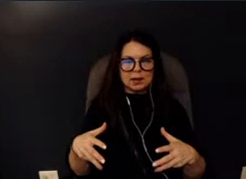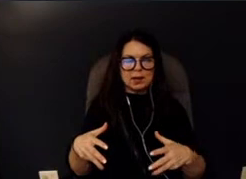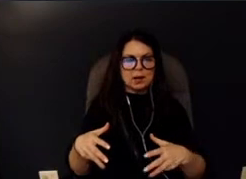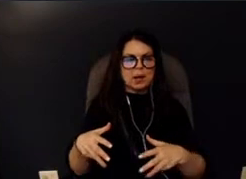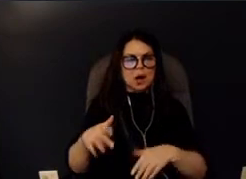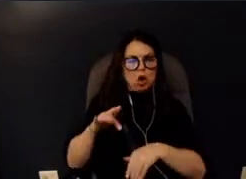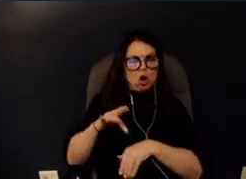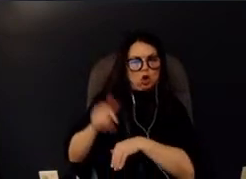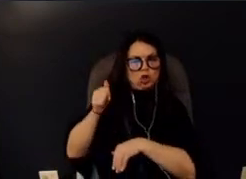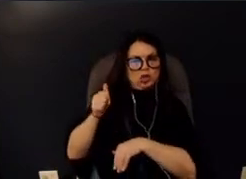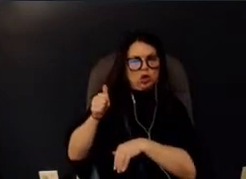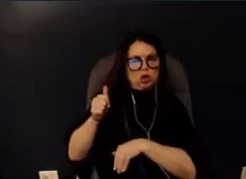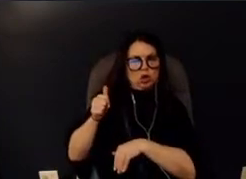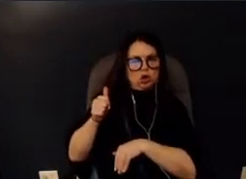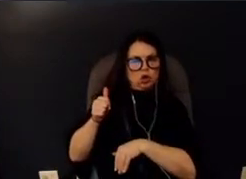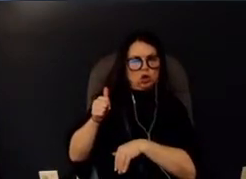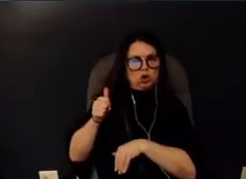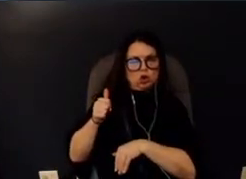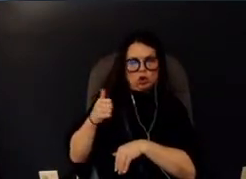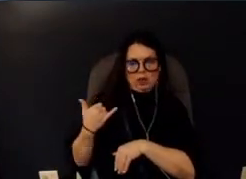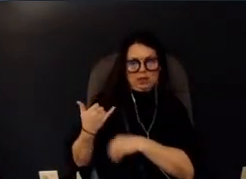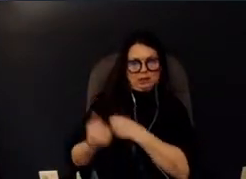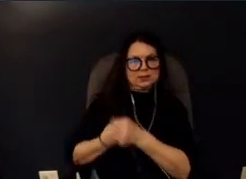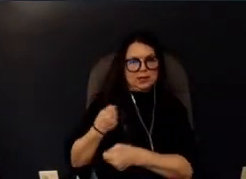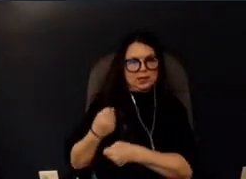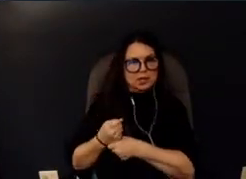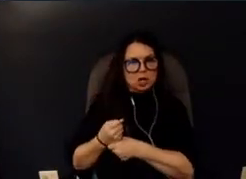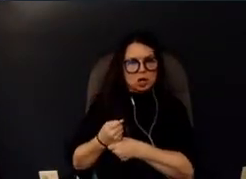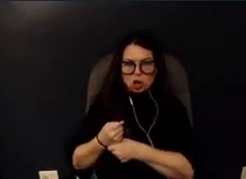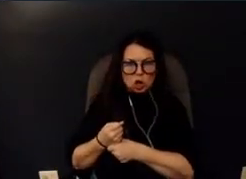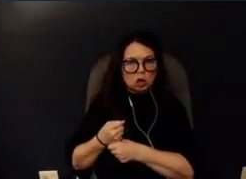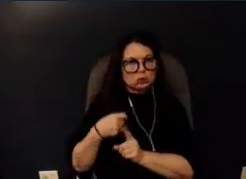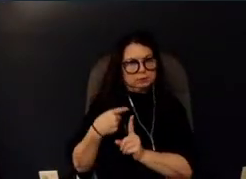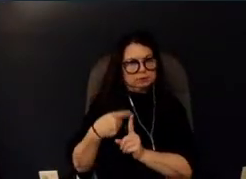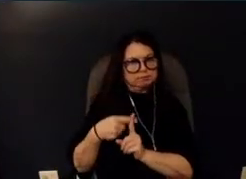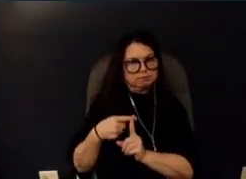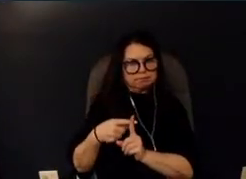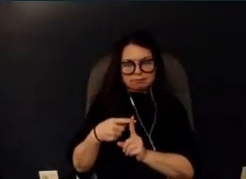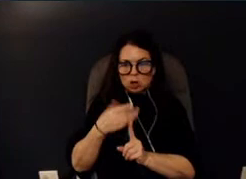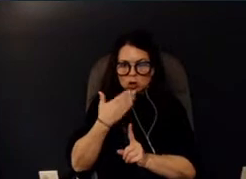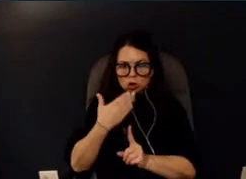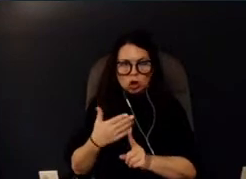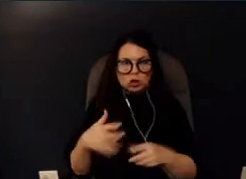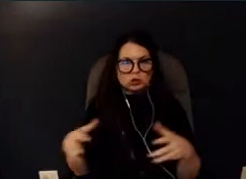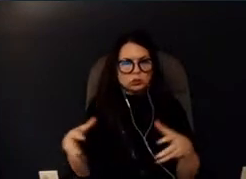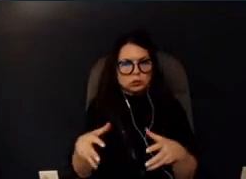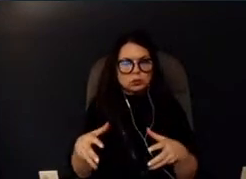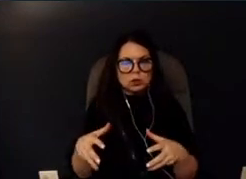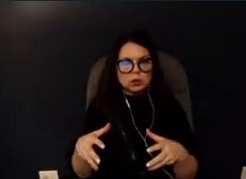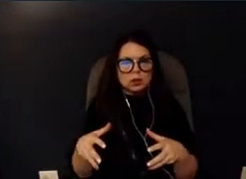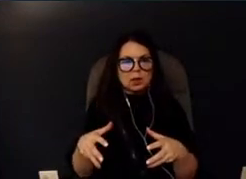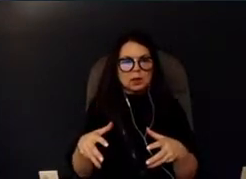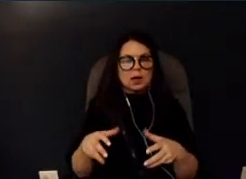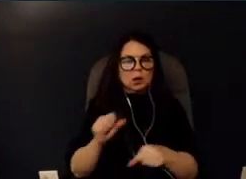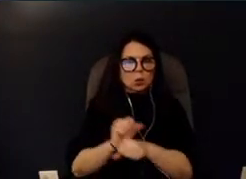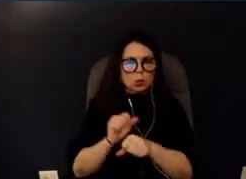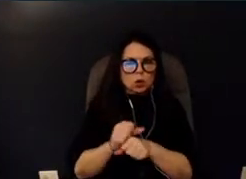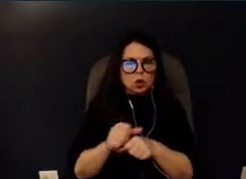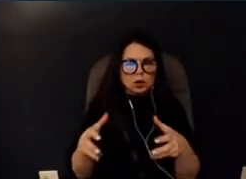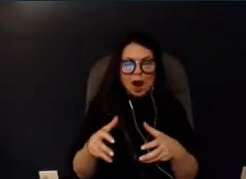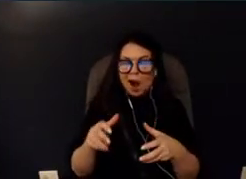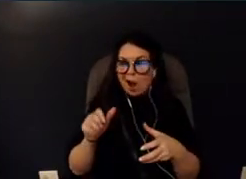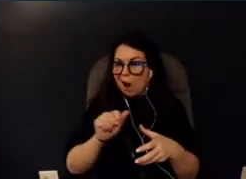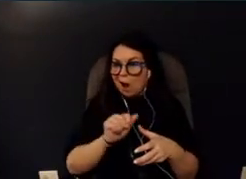know, not everyone was able to participate or wanted to participate in some of the actions that we took